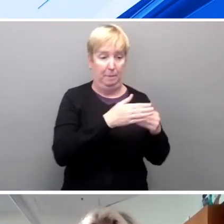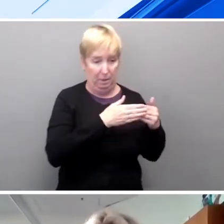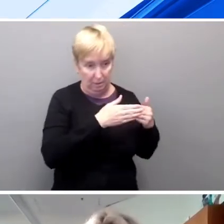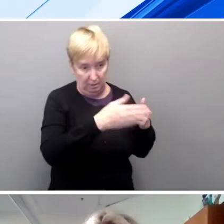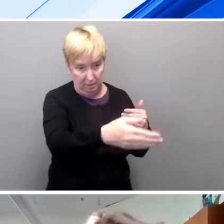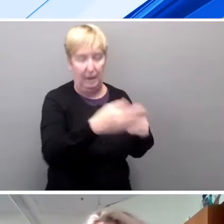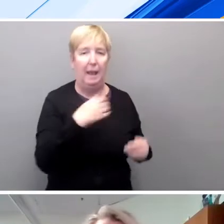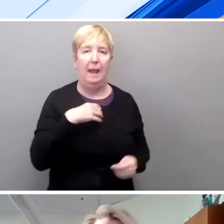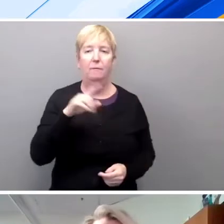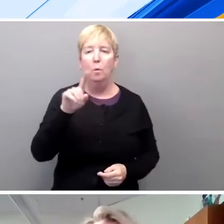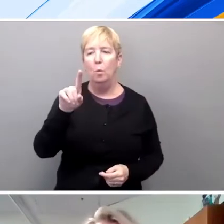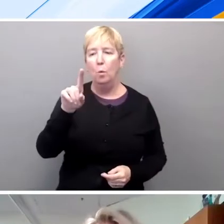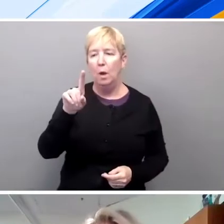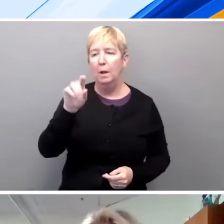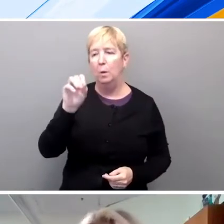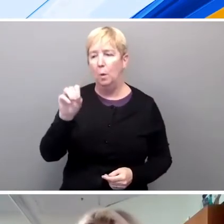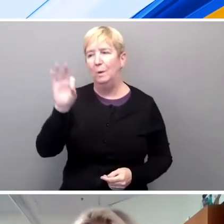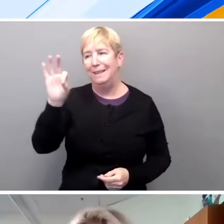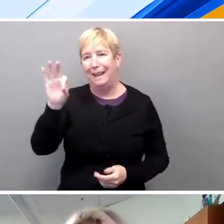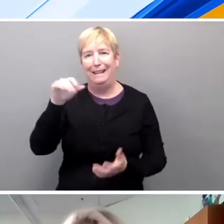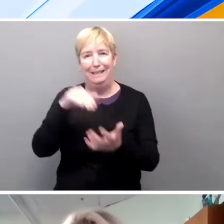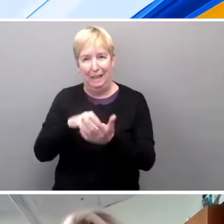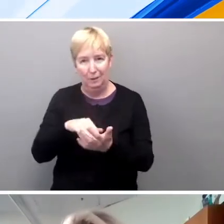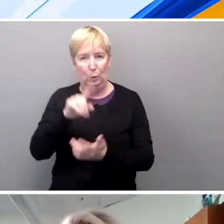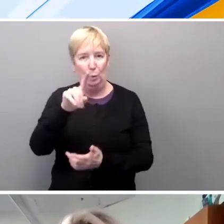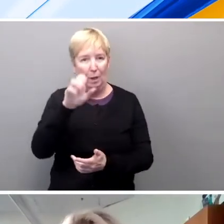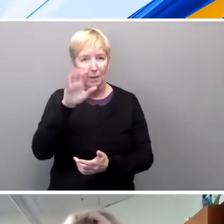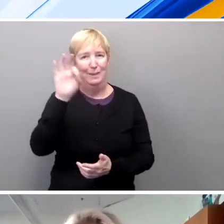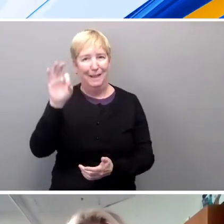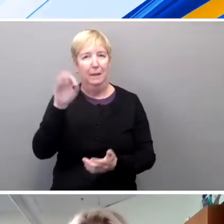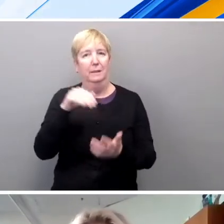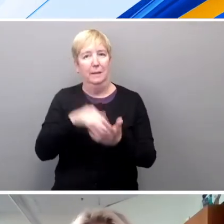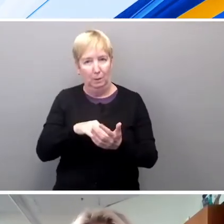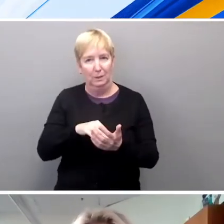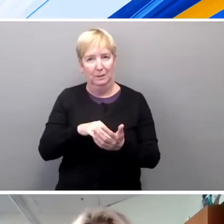but about 40% of them are open,